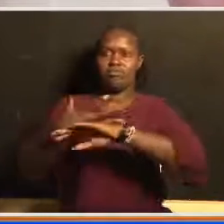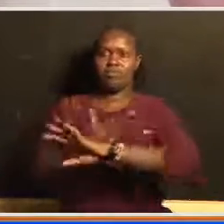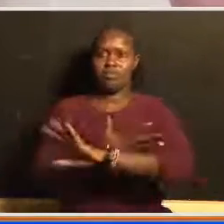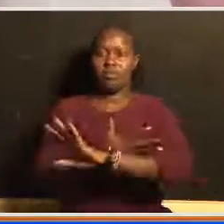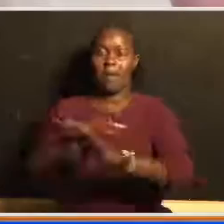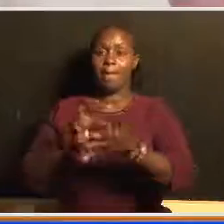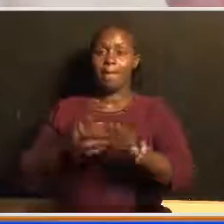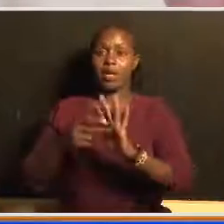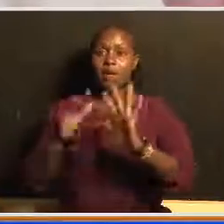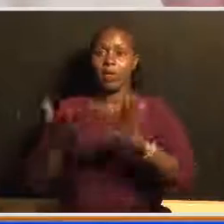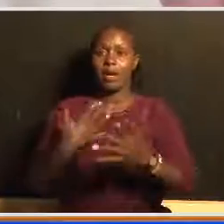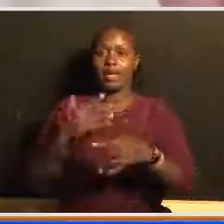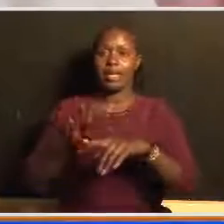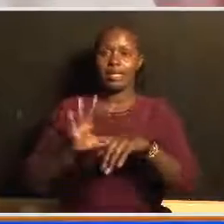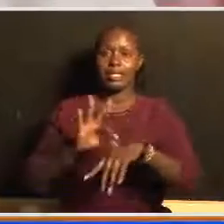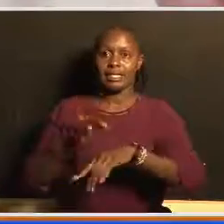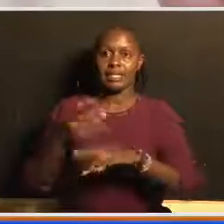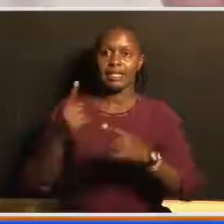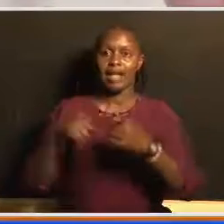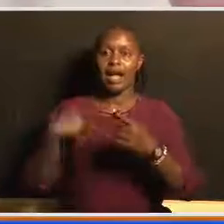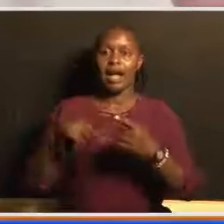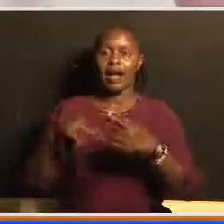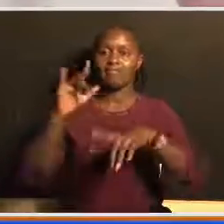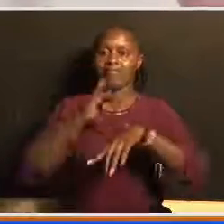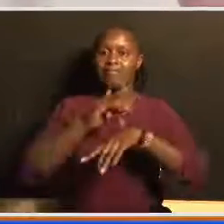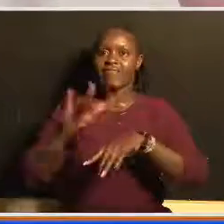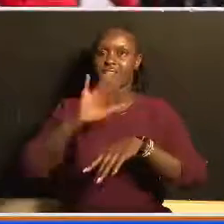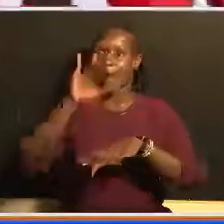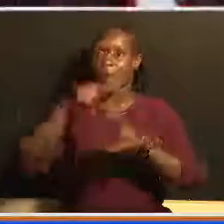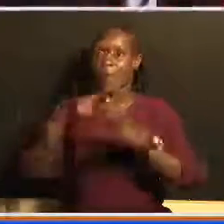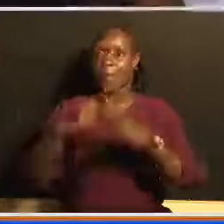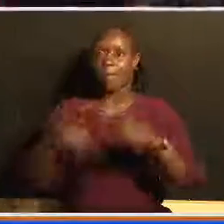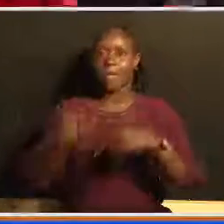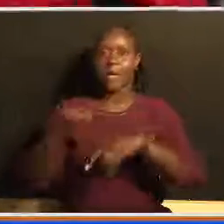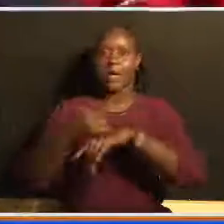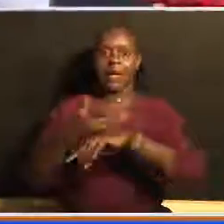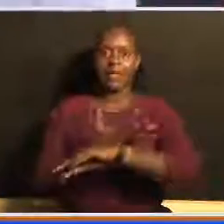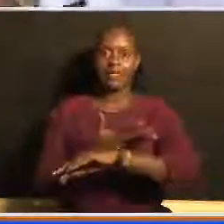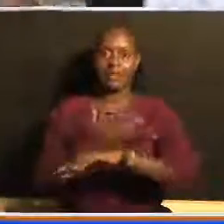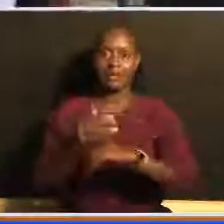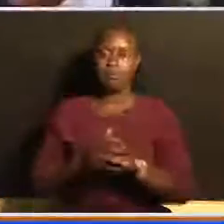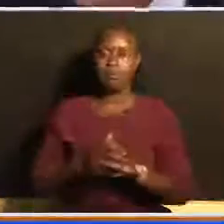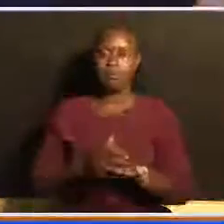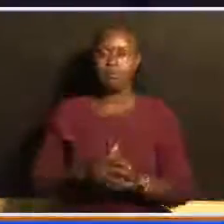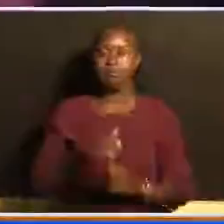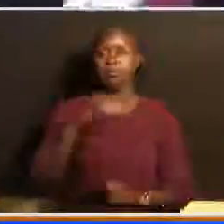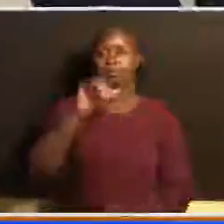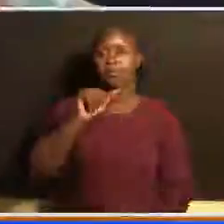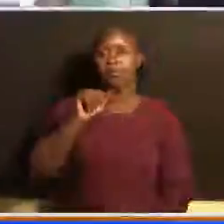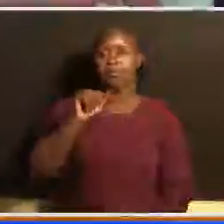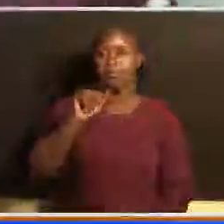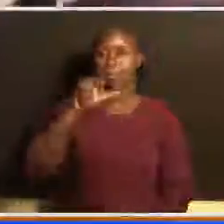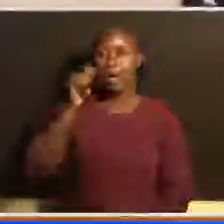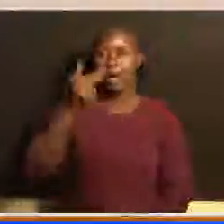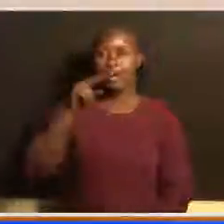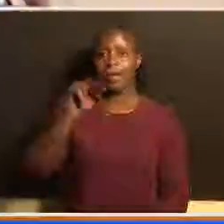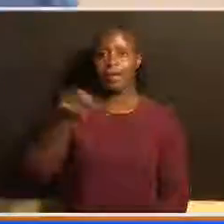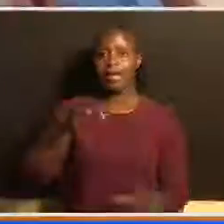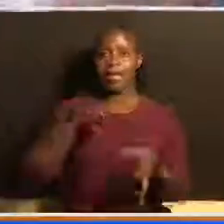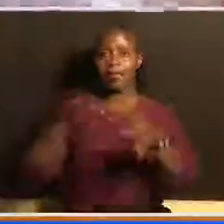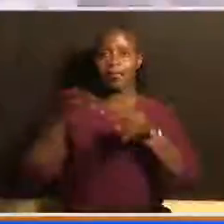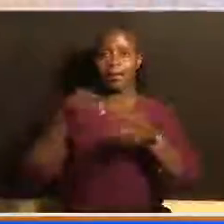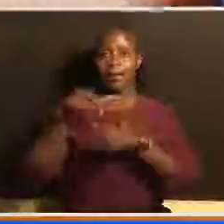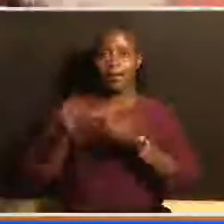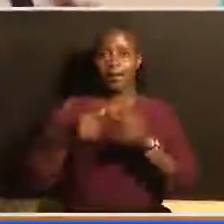that our skins are more susceptible to occurring skin cancer. Mr. Albert, an albino, stresses the exorbitant cost of